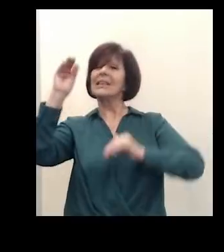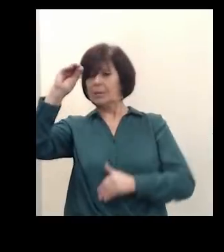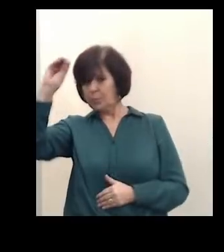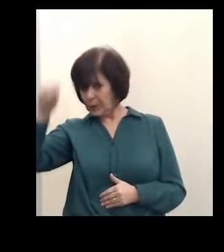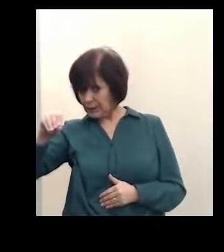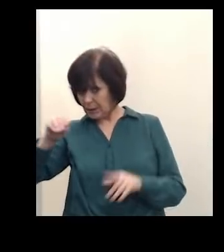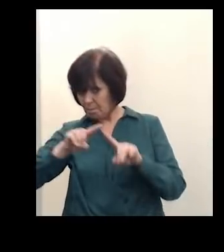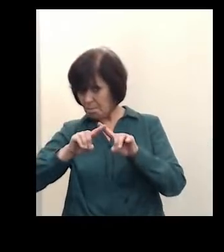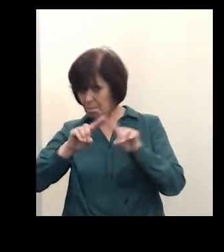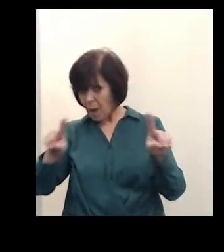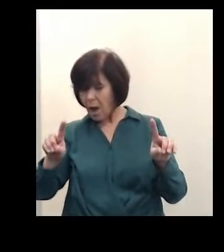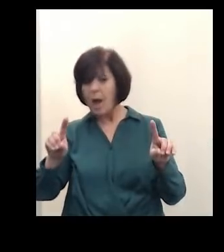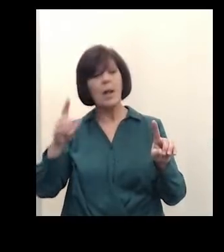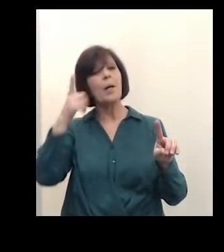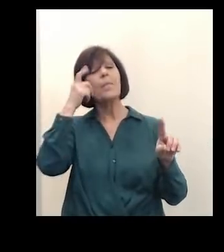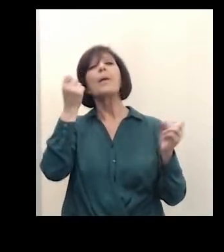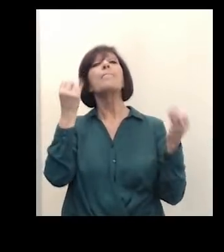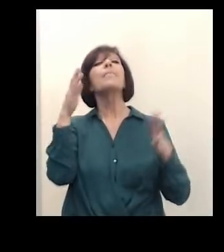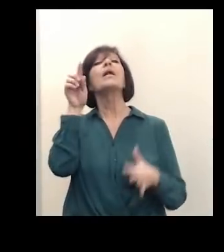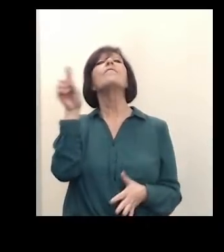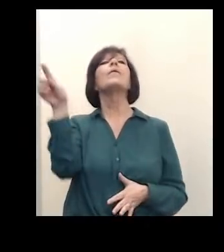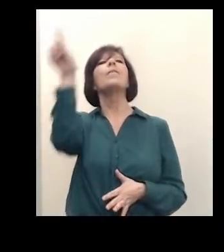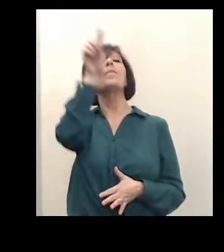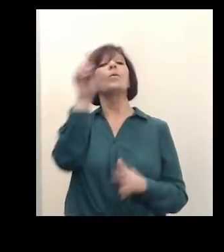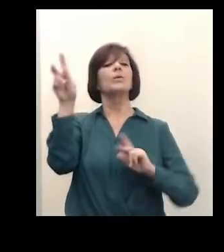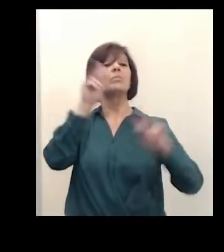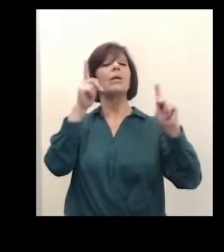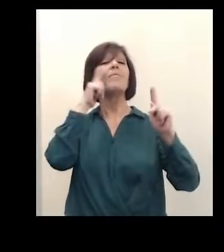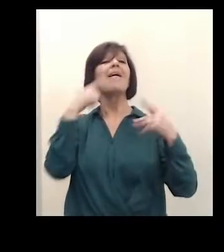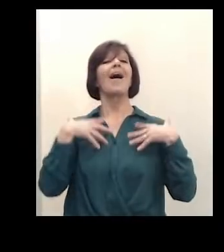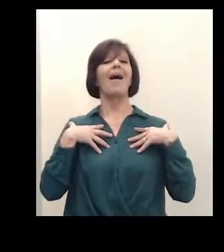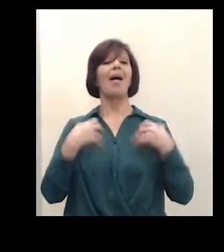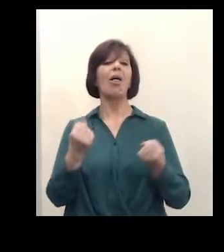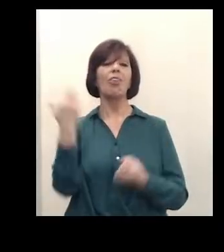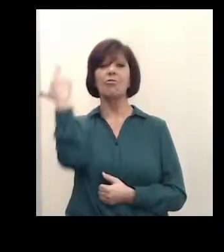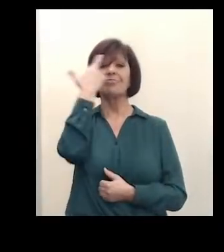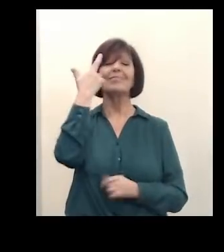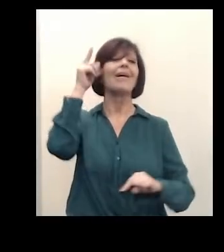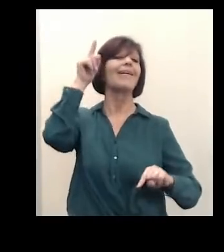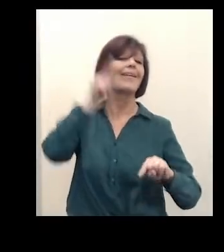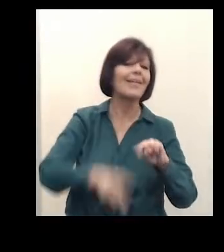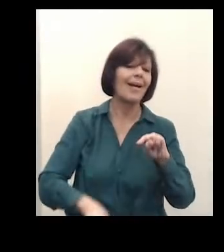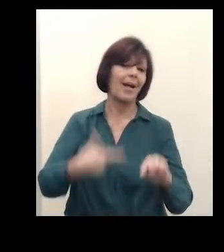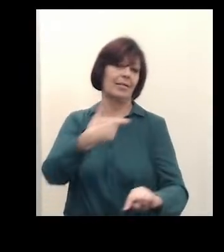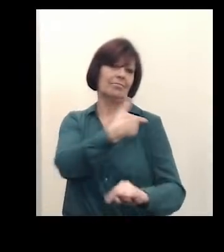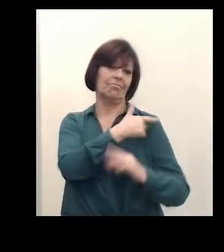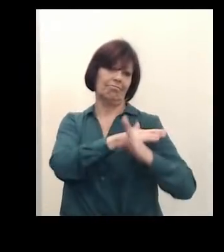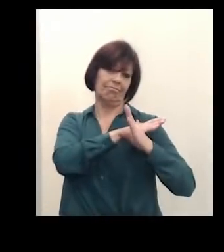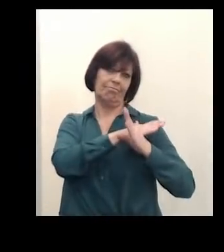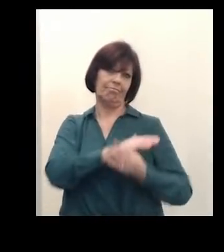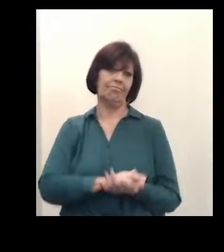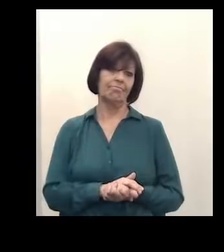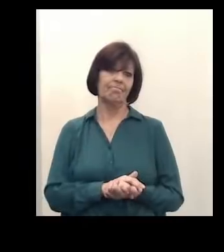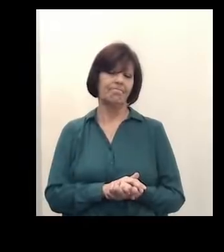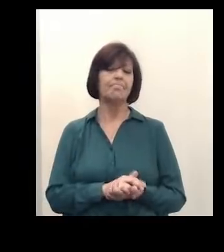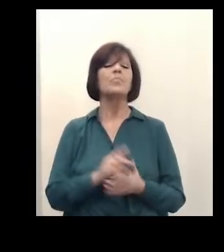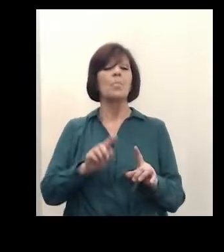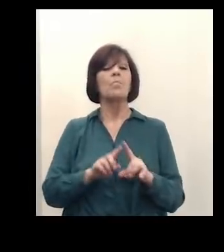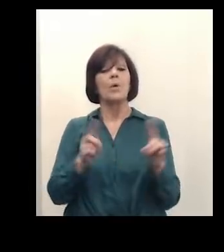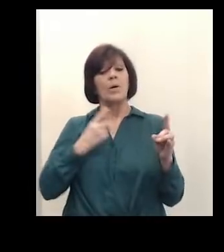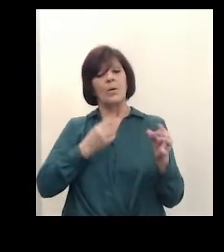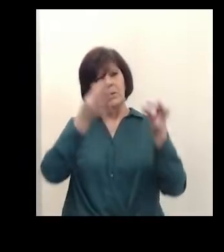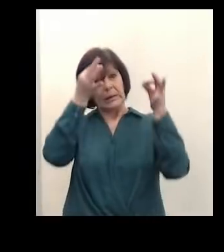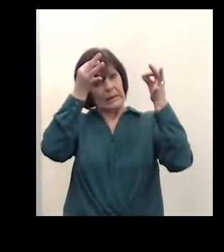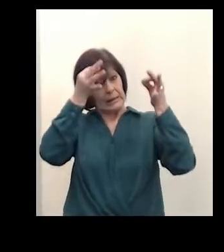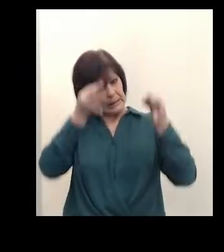because quite a number of those individuals, because of health issues, cannot get a vaccine. But we definitely have a